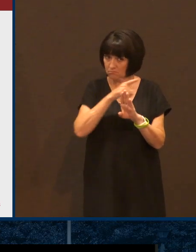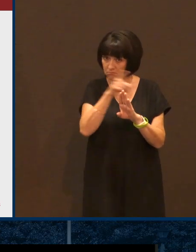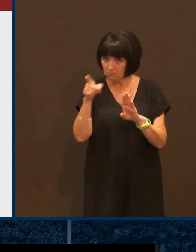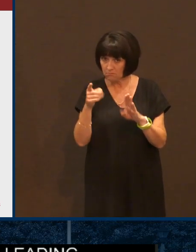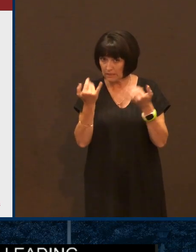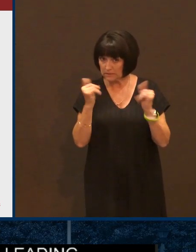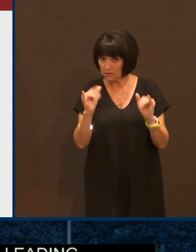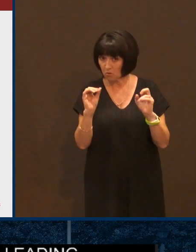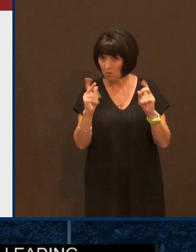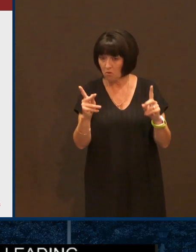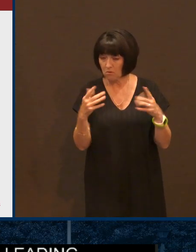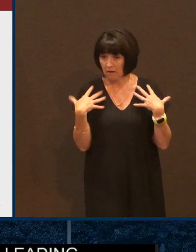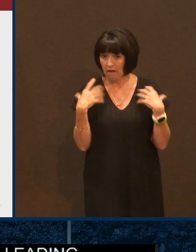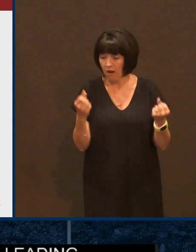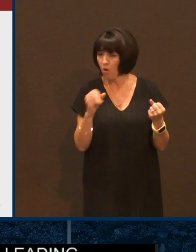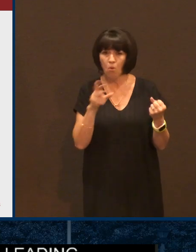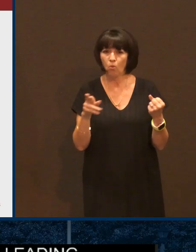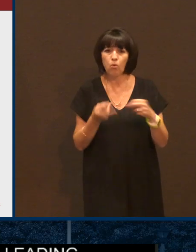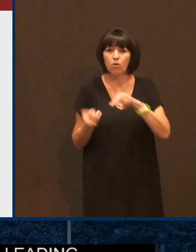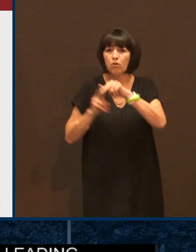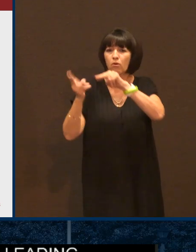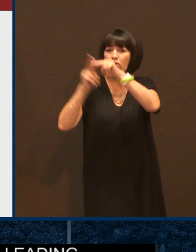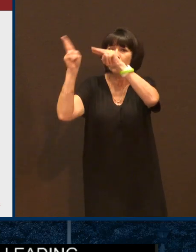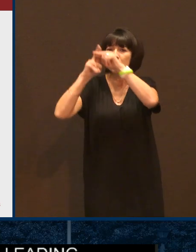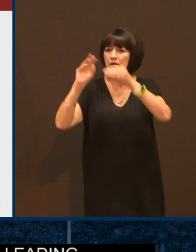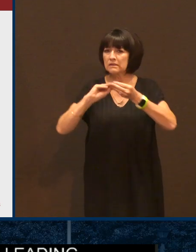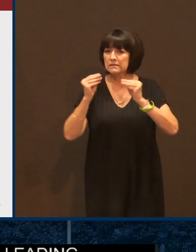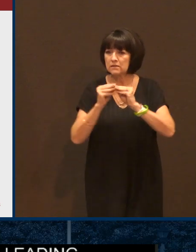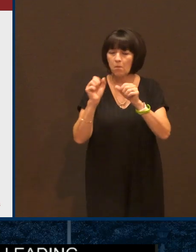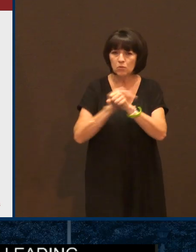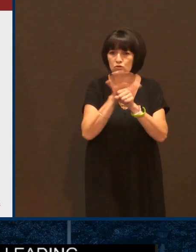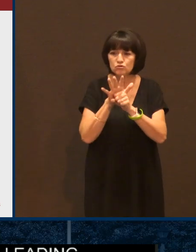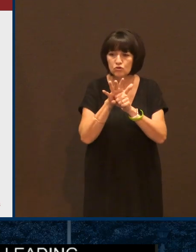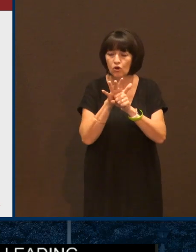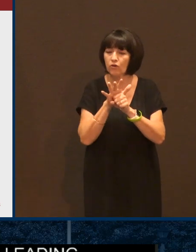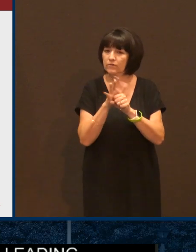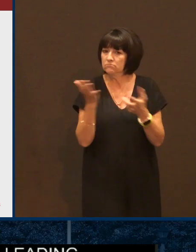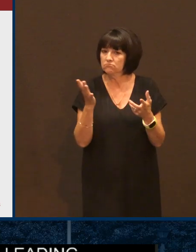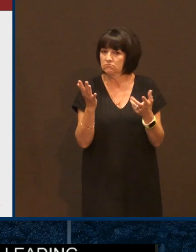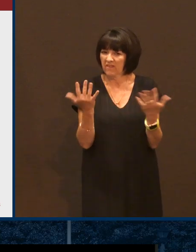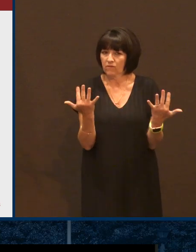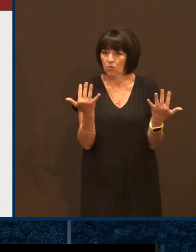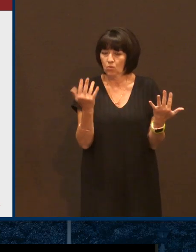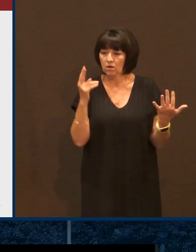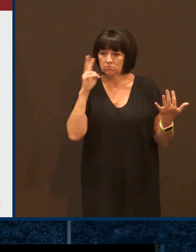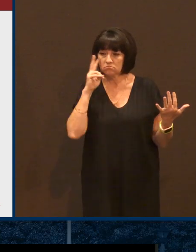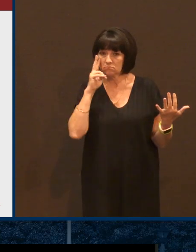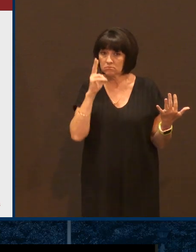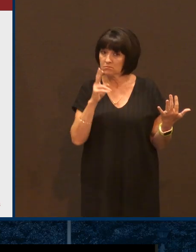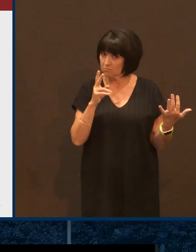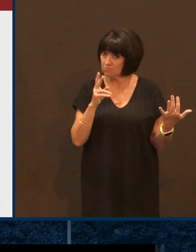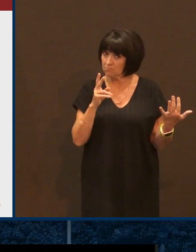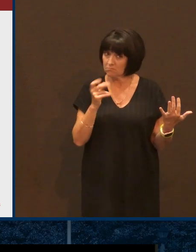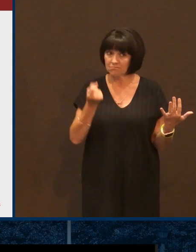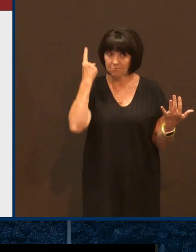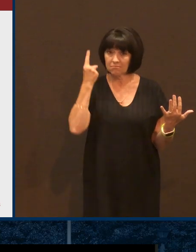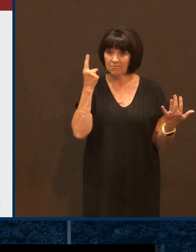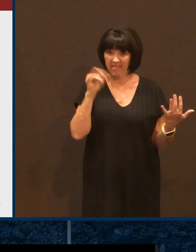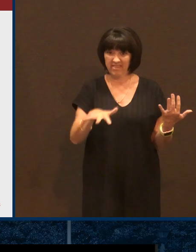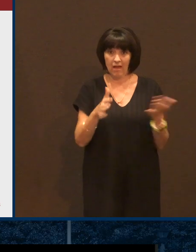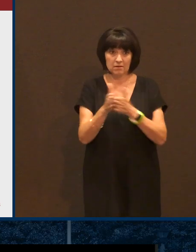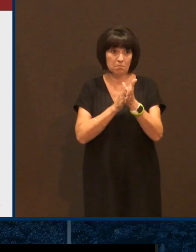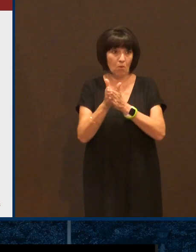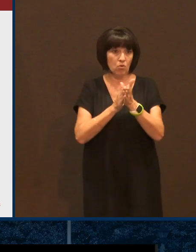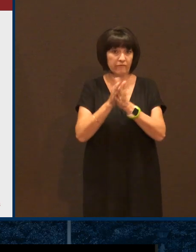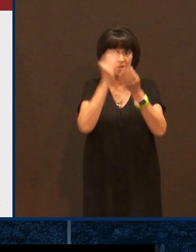August to give folks time to plan. But it ought to be really good and strong motivation for all the rest of us